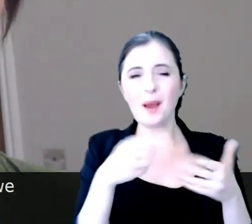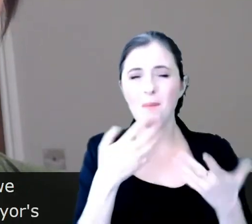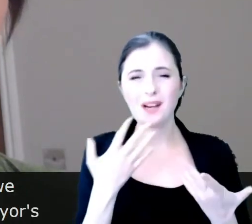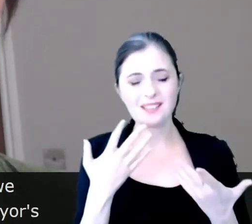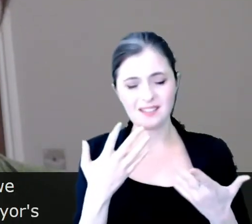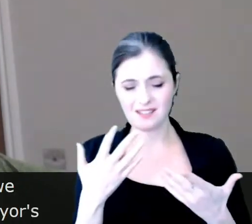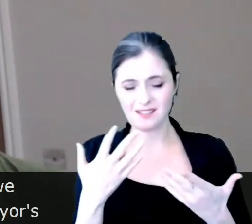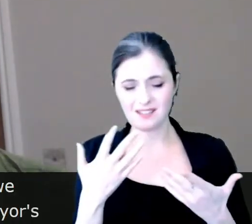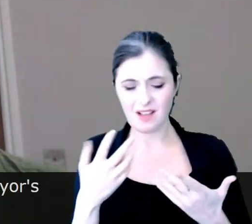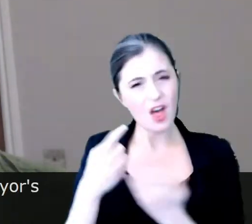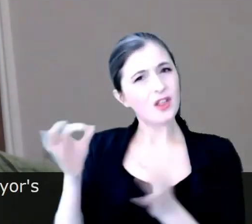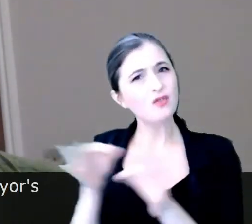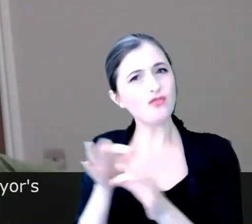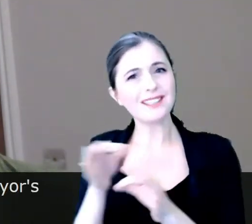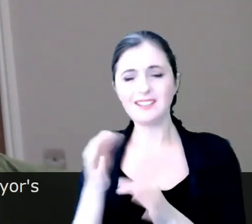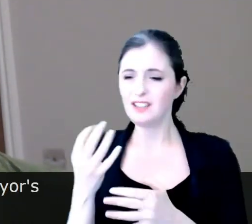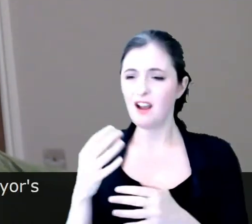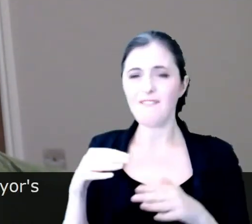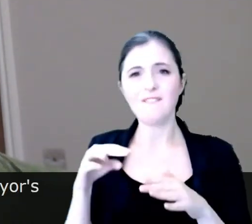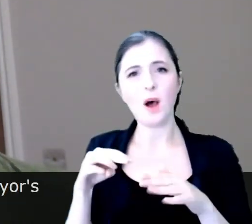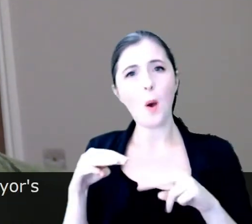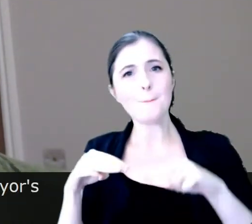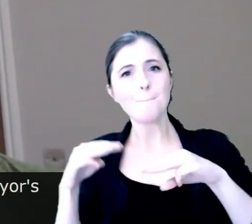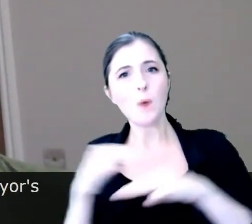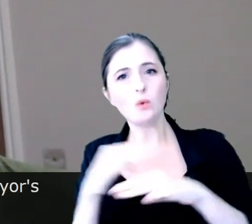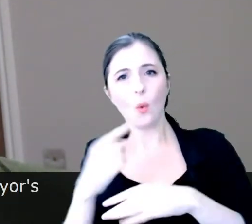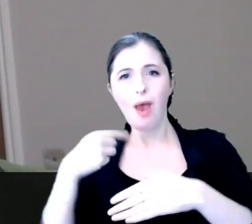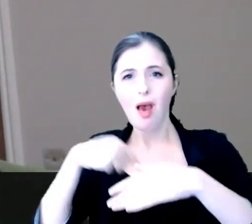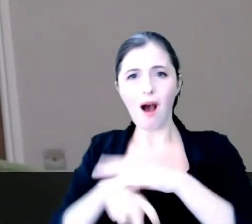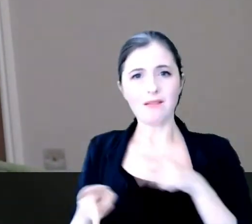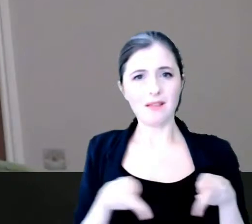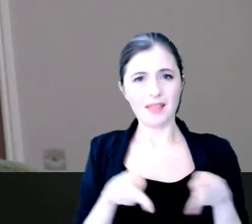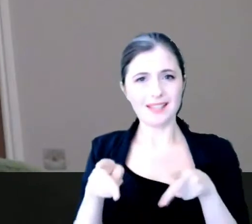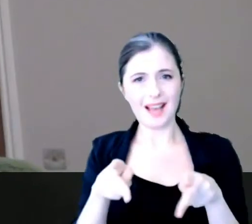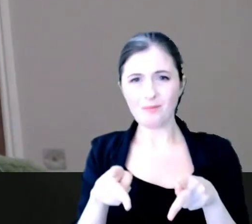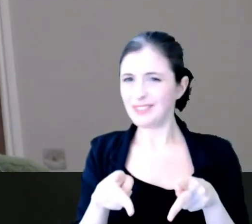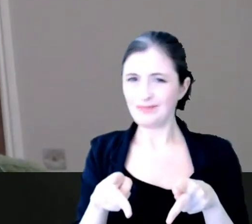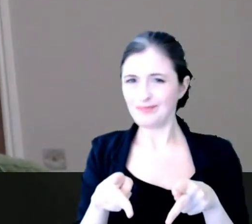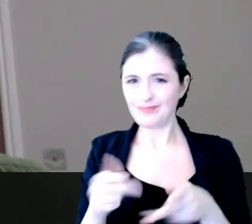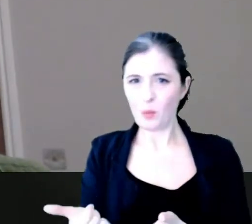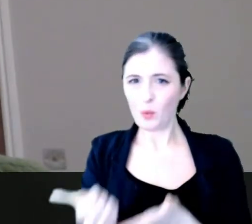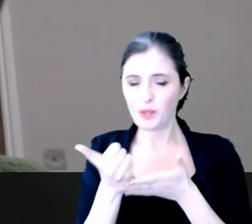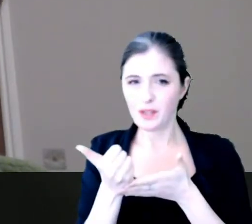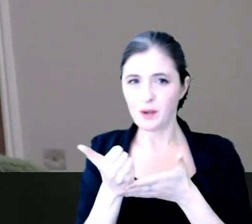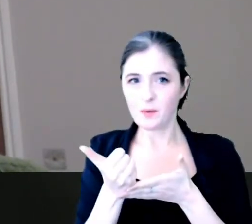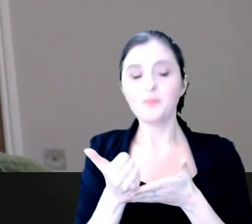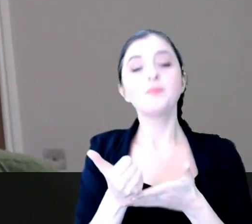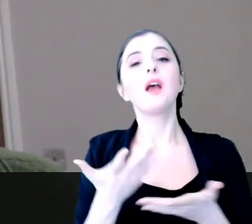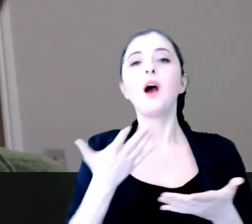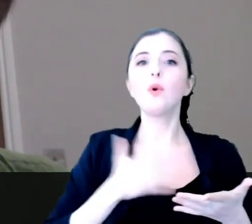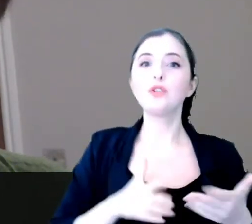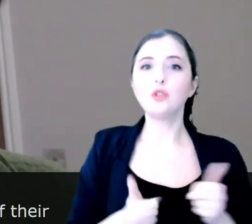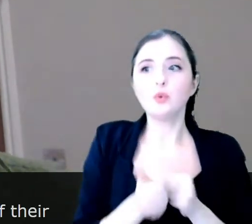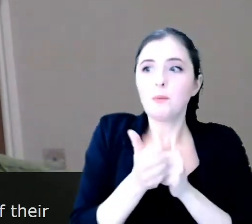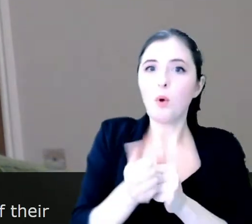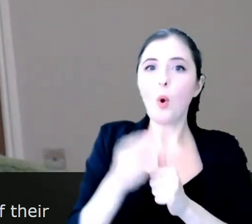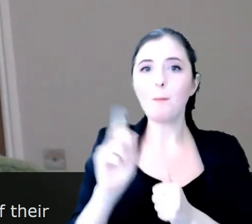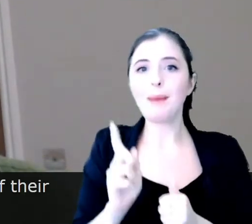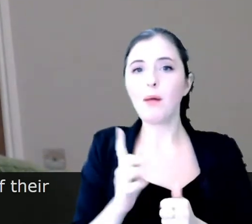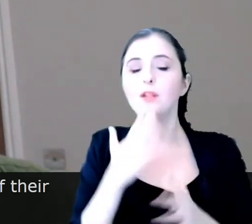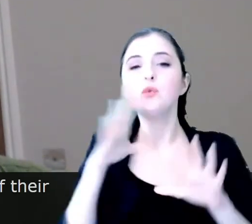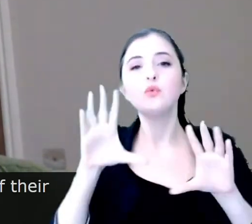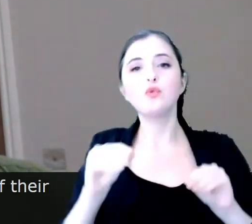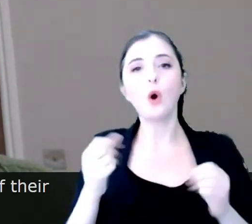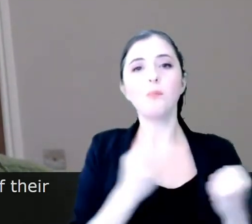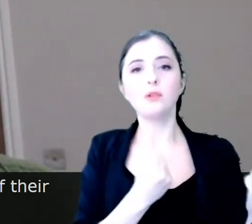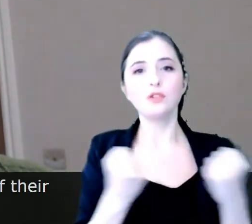Thames. But I want the government to really support London and the country to get people out of their cars. And I would like to see a car scrappage